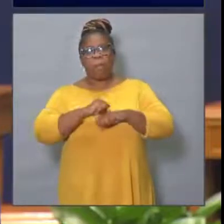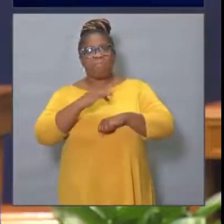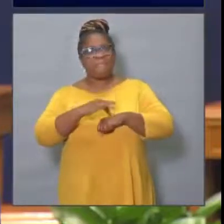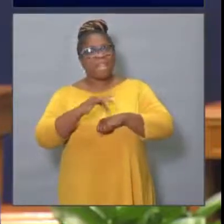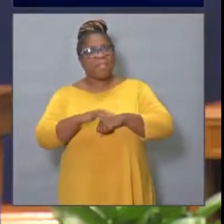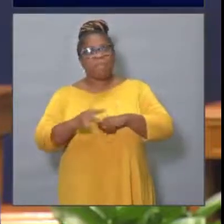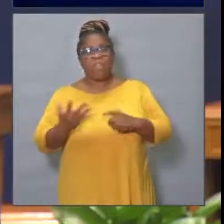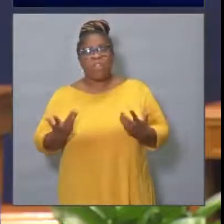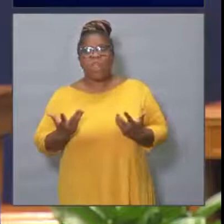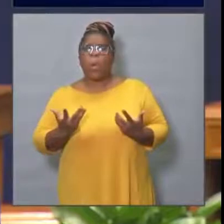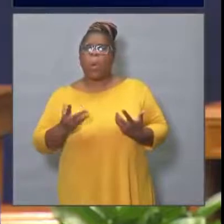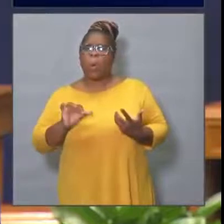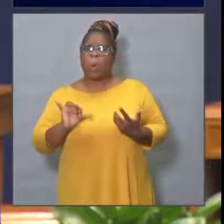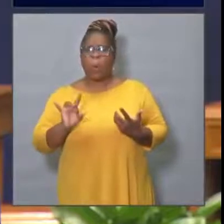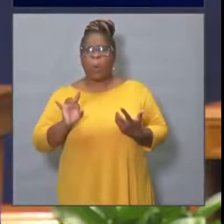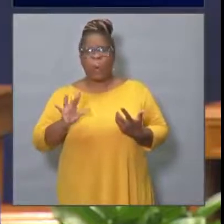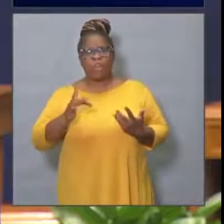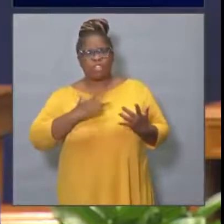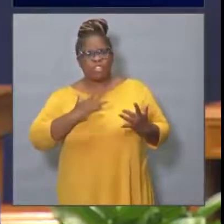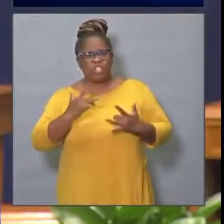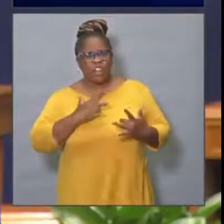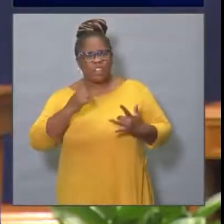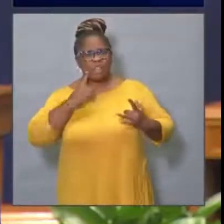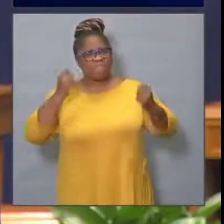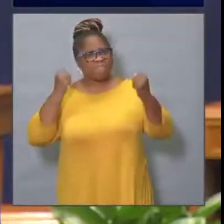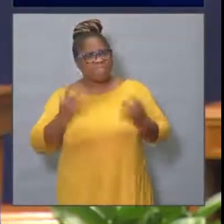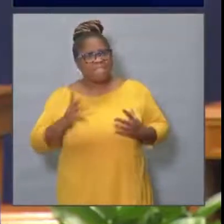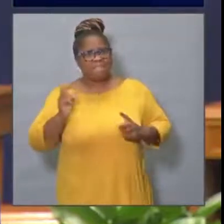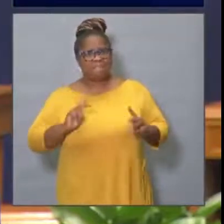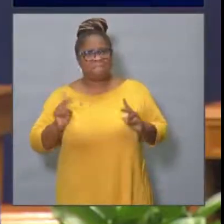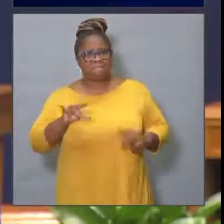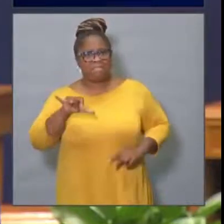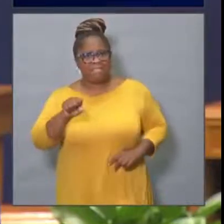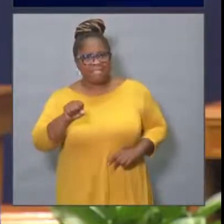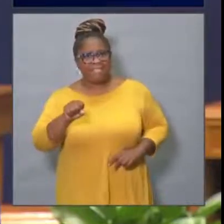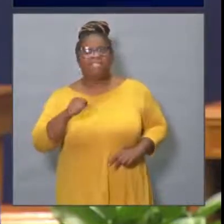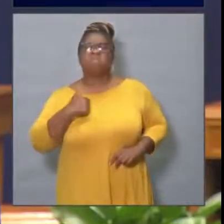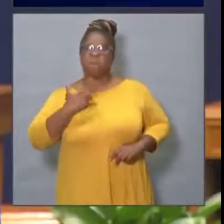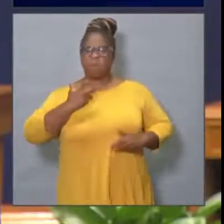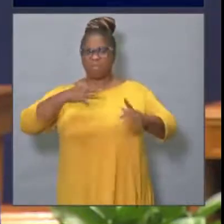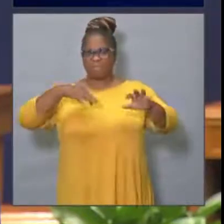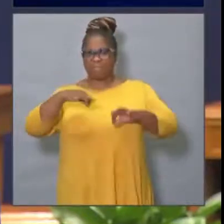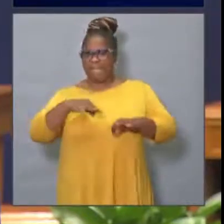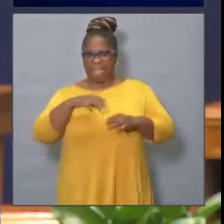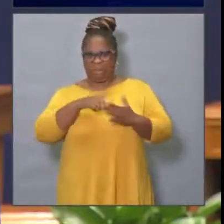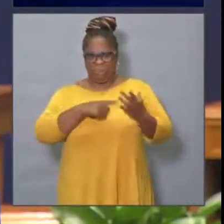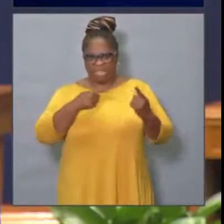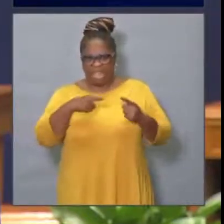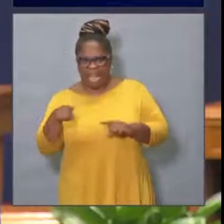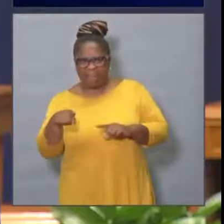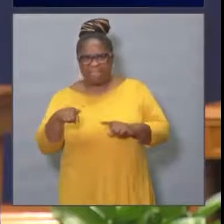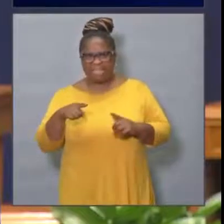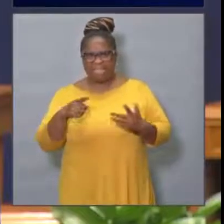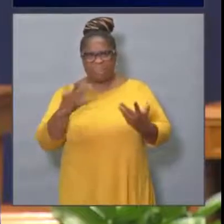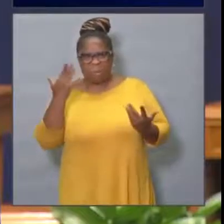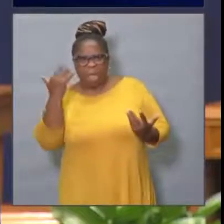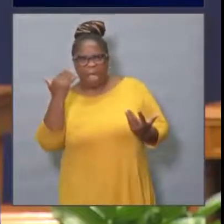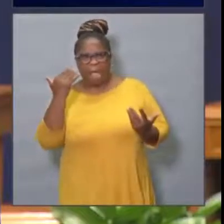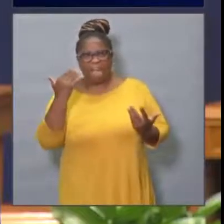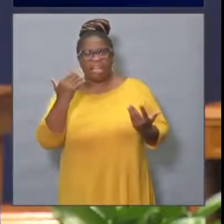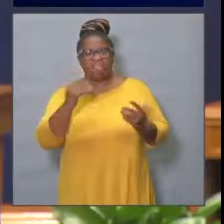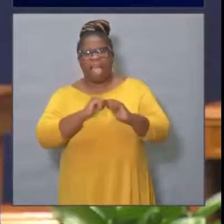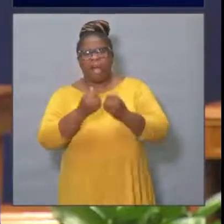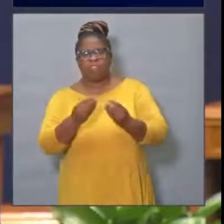is concerning to many people, so I want to provide some clarification about what's going on and what can be done about it.